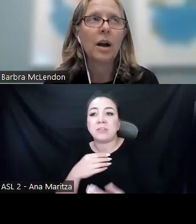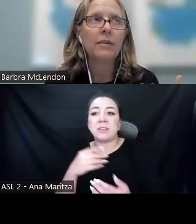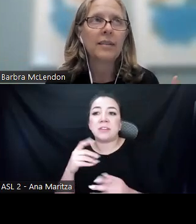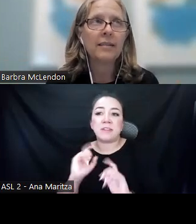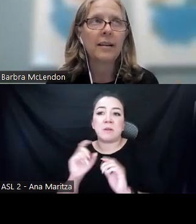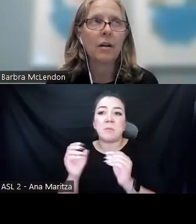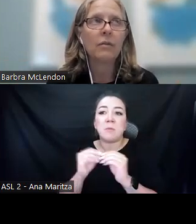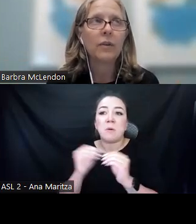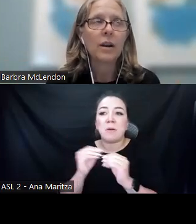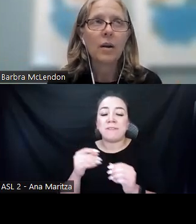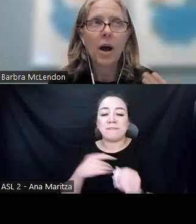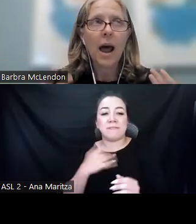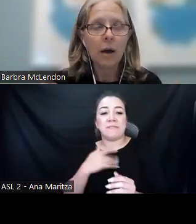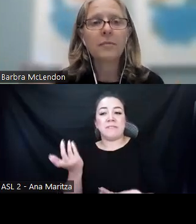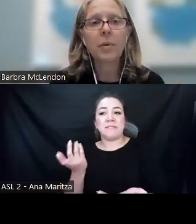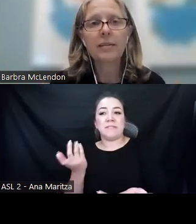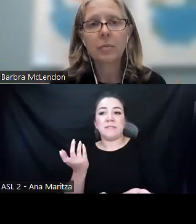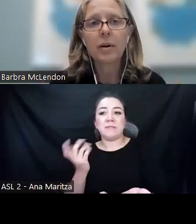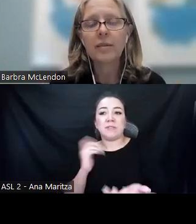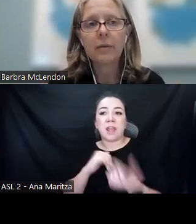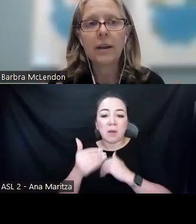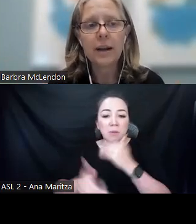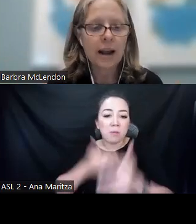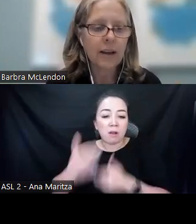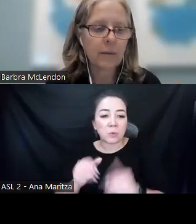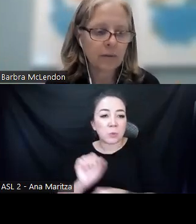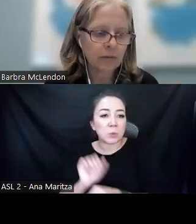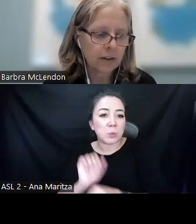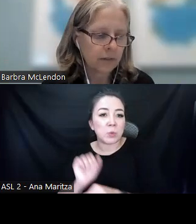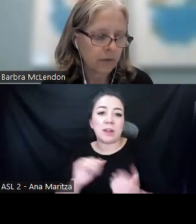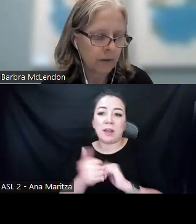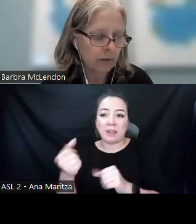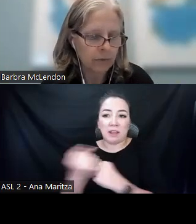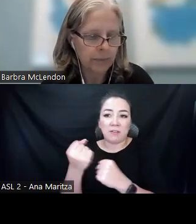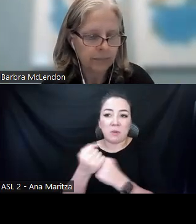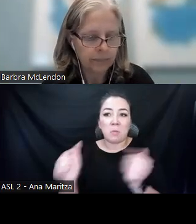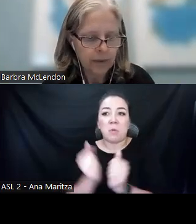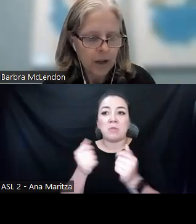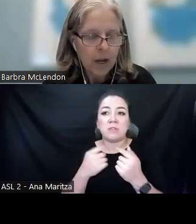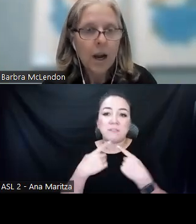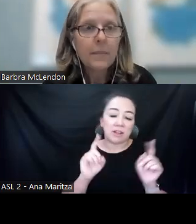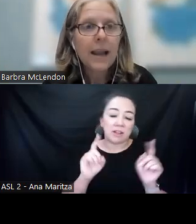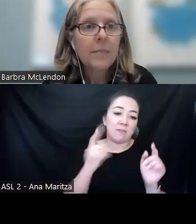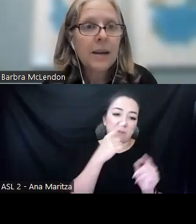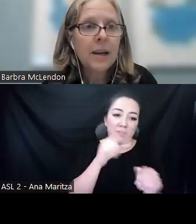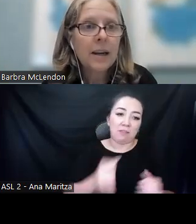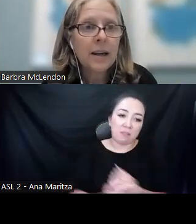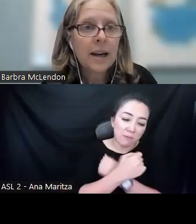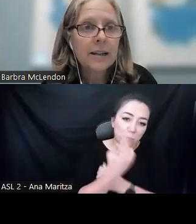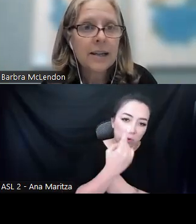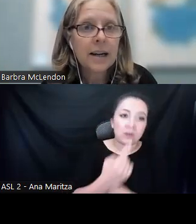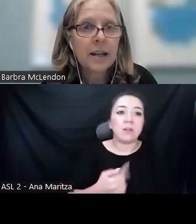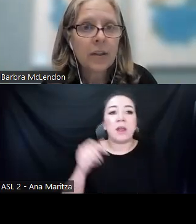more of a sense of how this process works and how they can advocate most effectively for their loved one.